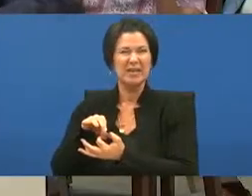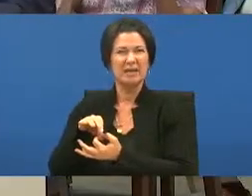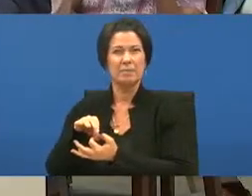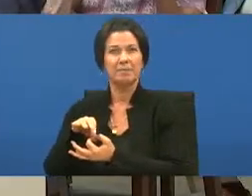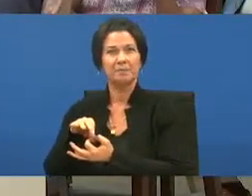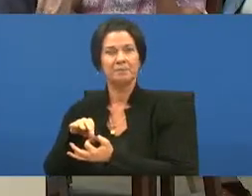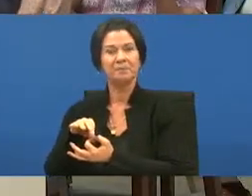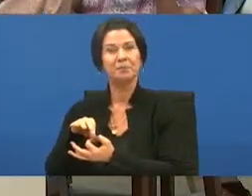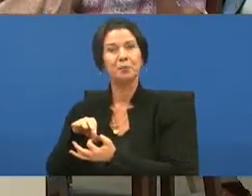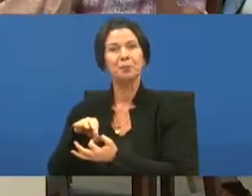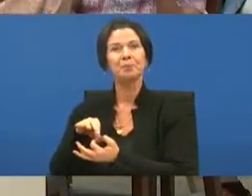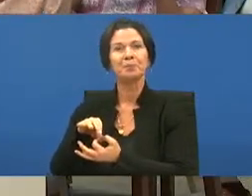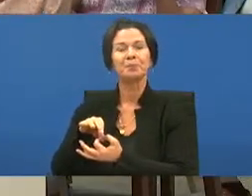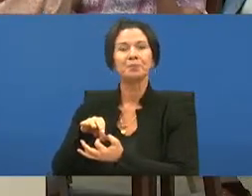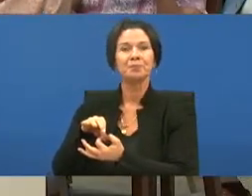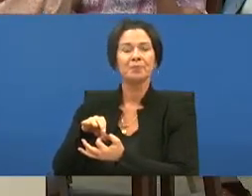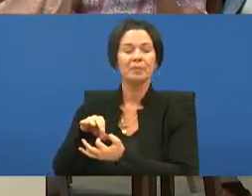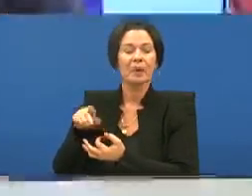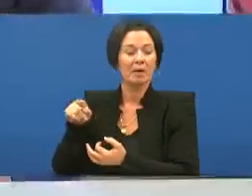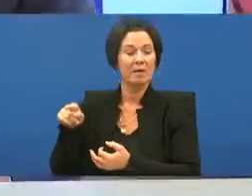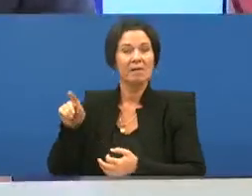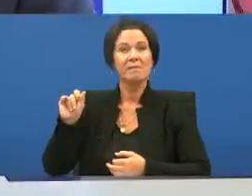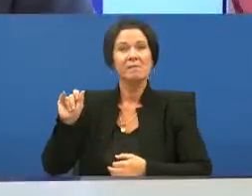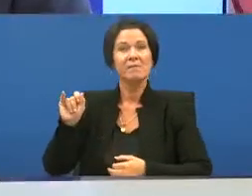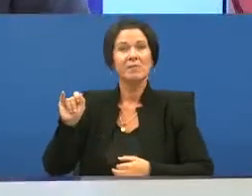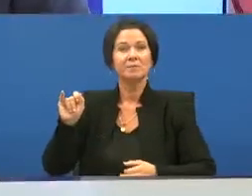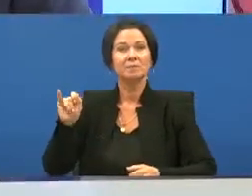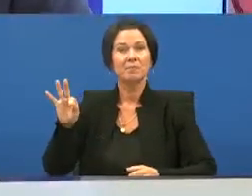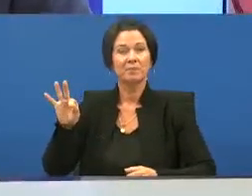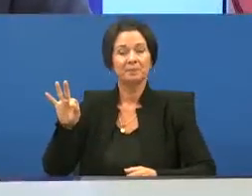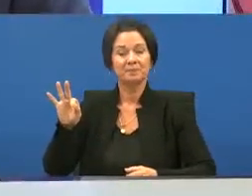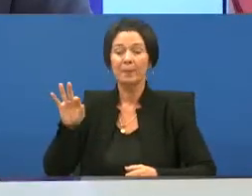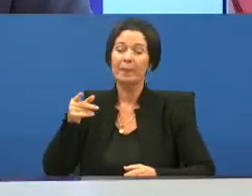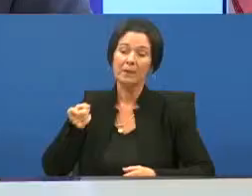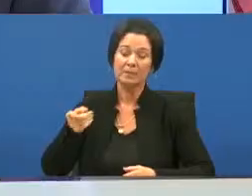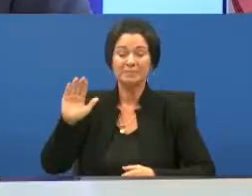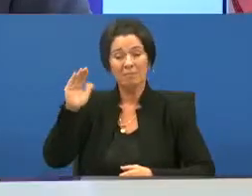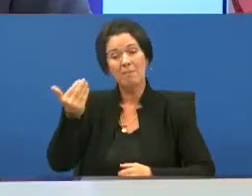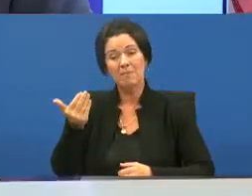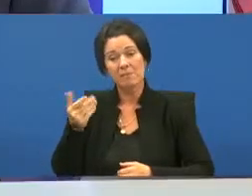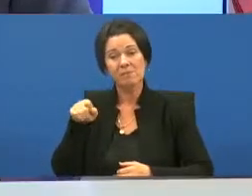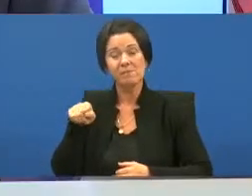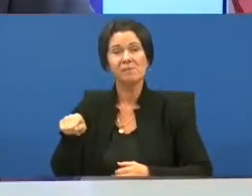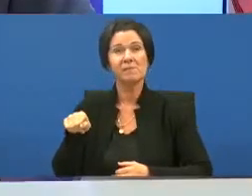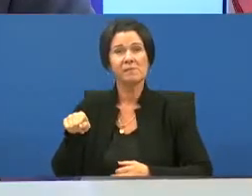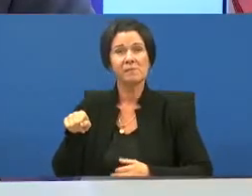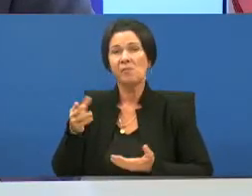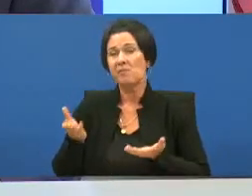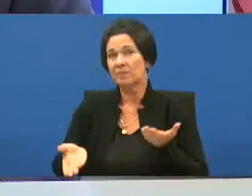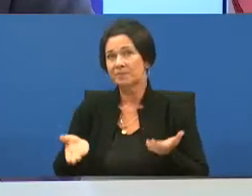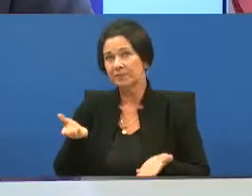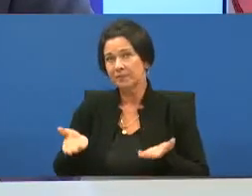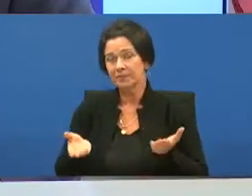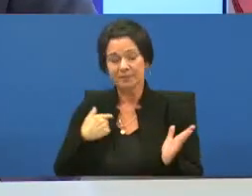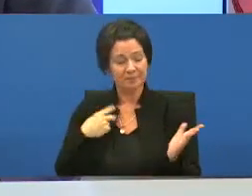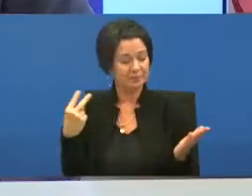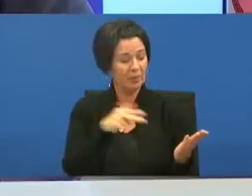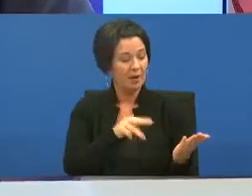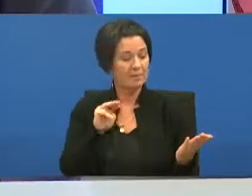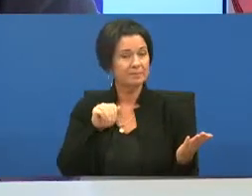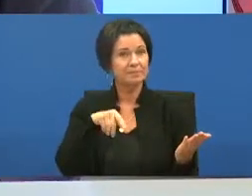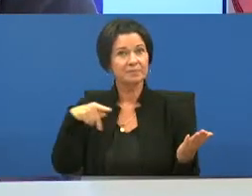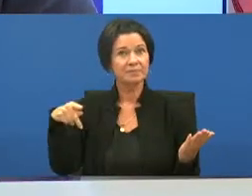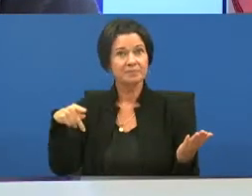north. Okay. And that seems like that's probably the just looking at the map, that seems like